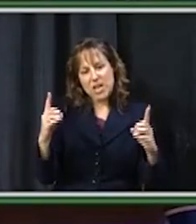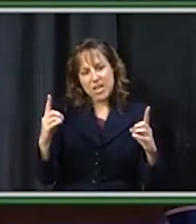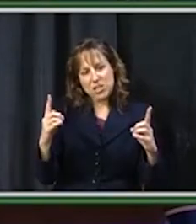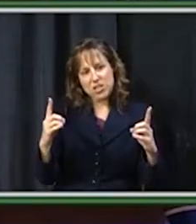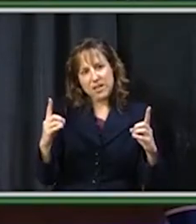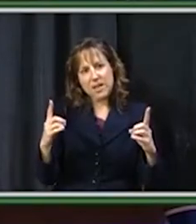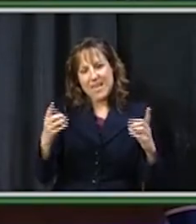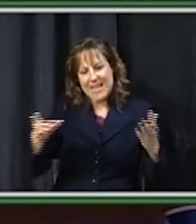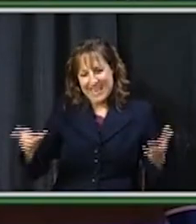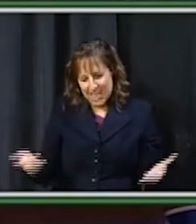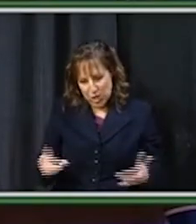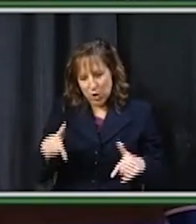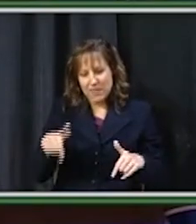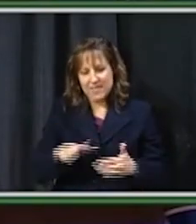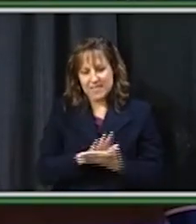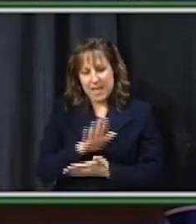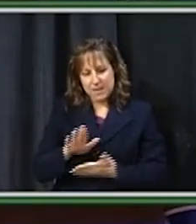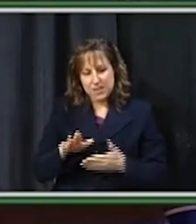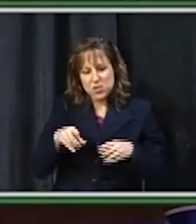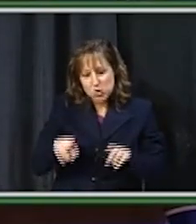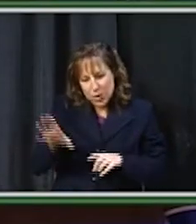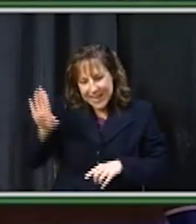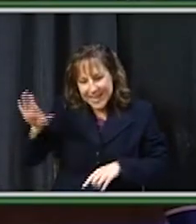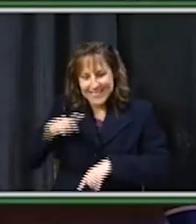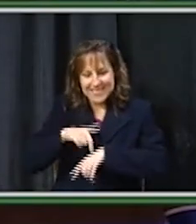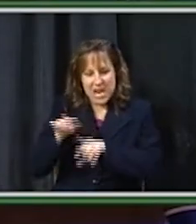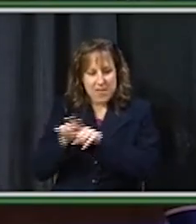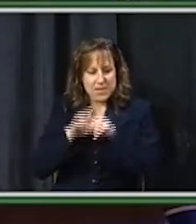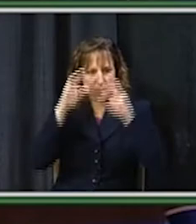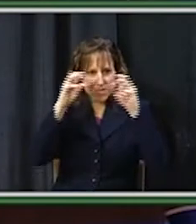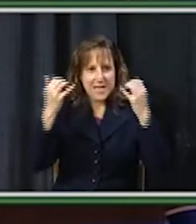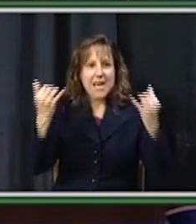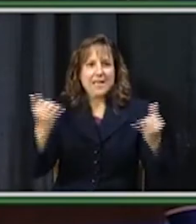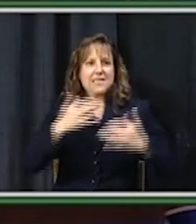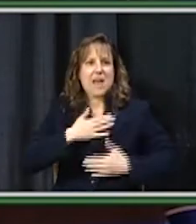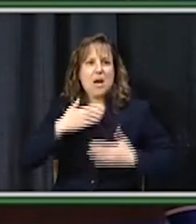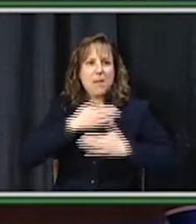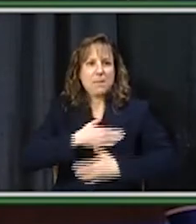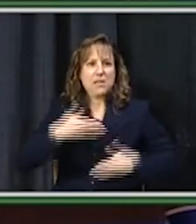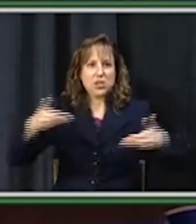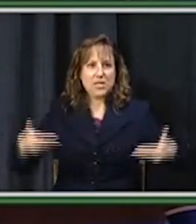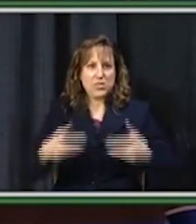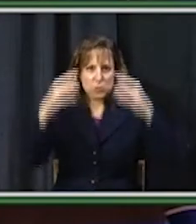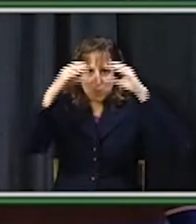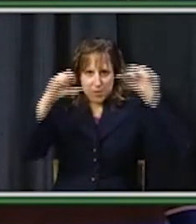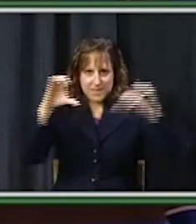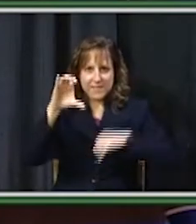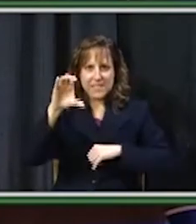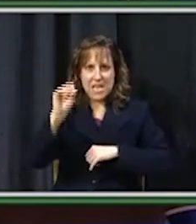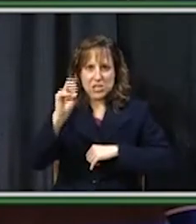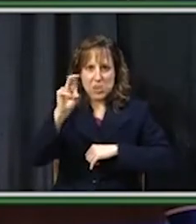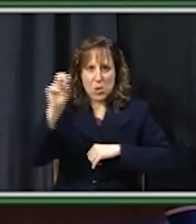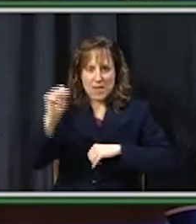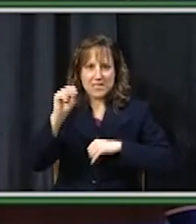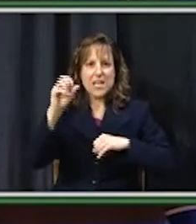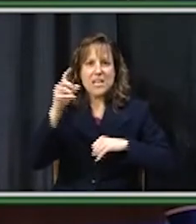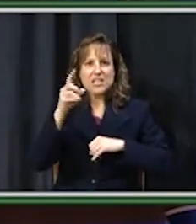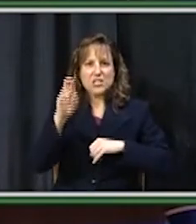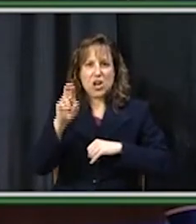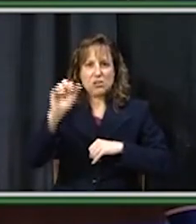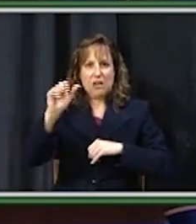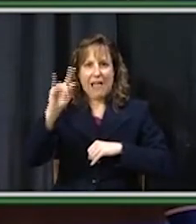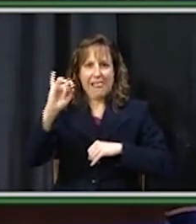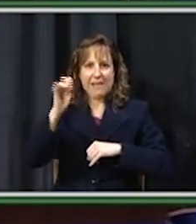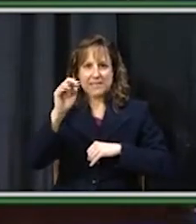this campus under his leadership. It is now my pleasure to introduce the president of Sacramento State, Dr.